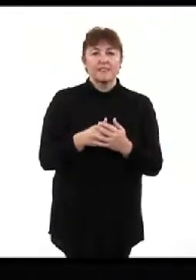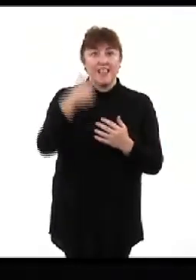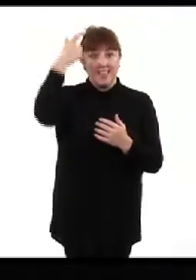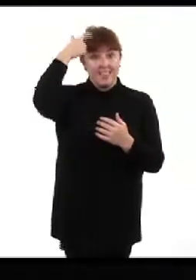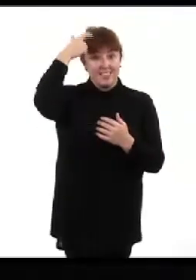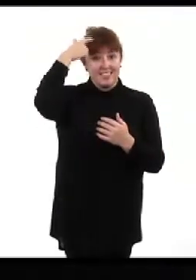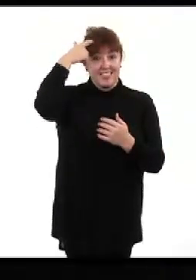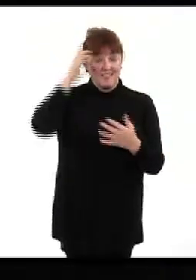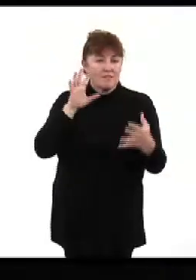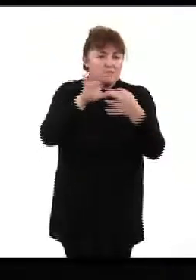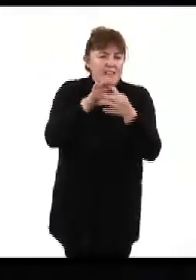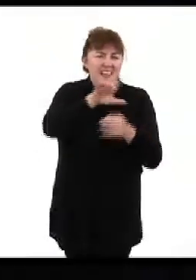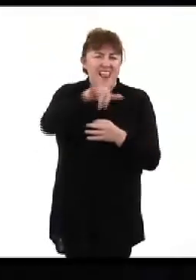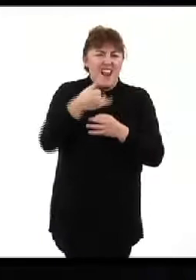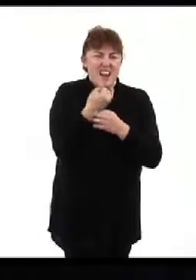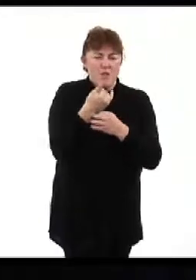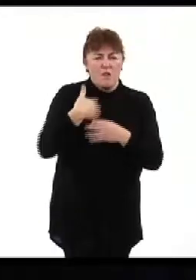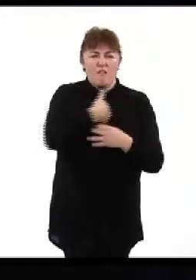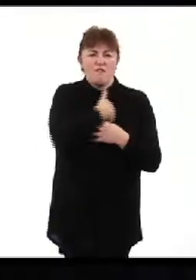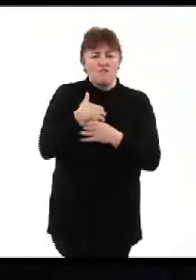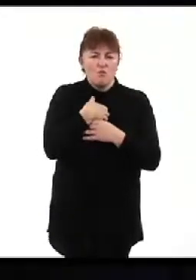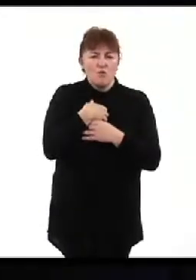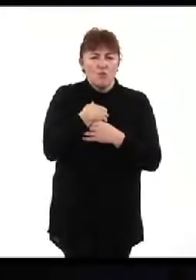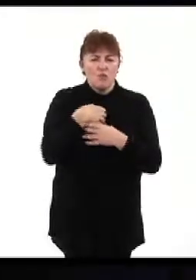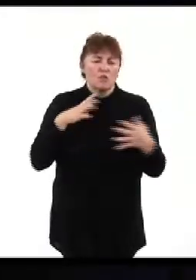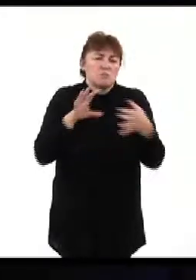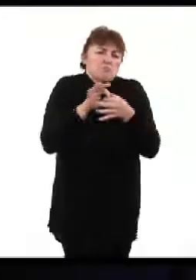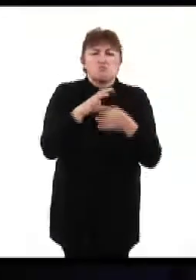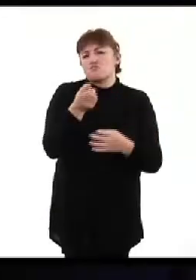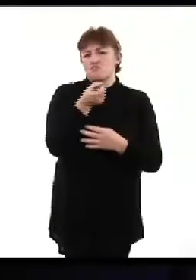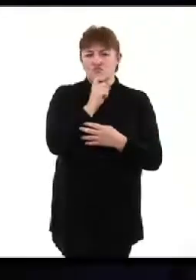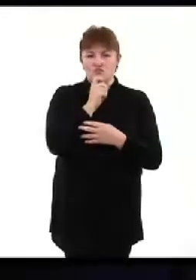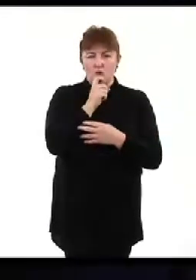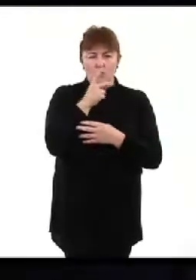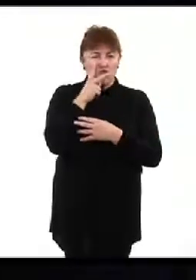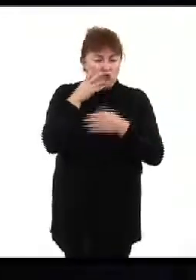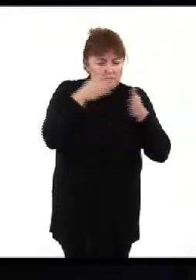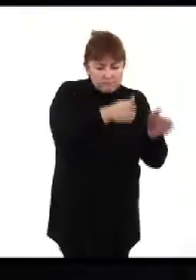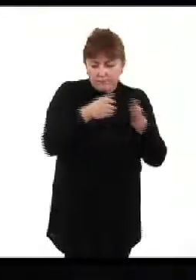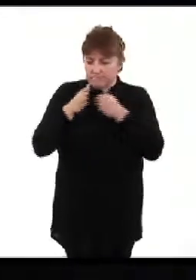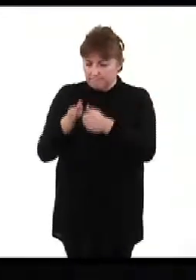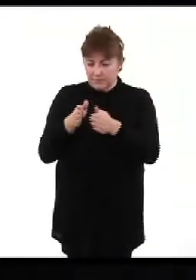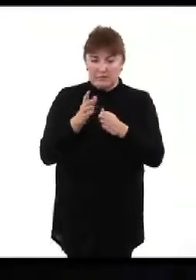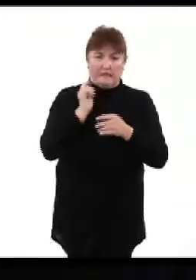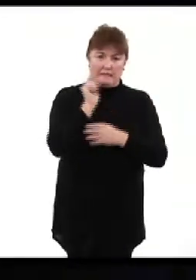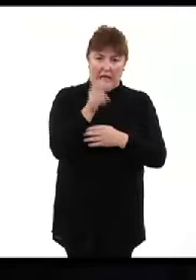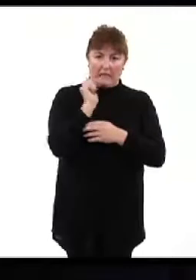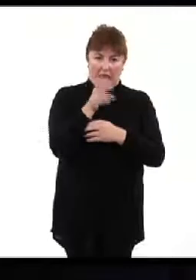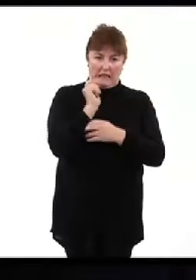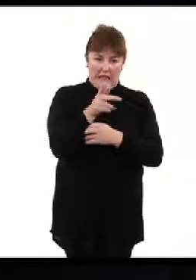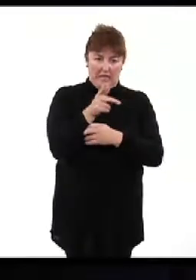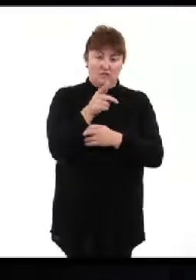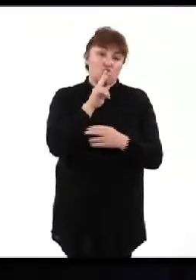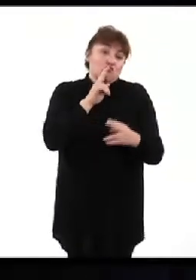So what I want to talk about is or focus on two classic areas, and I'm going to use the classic terms